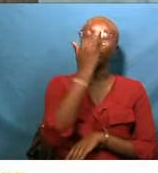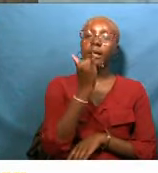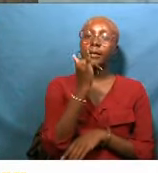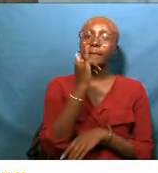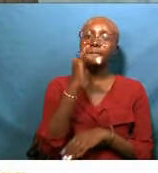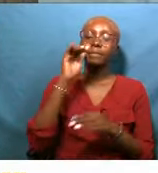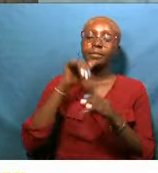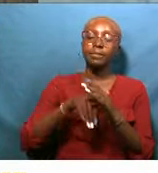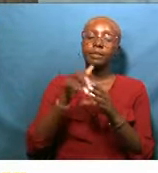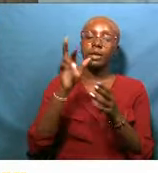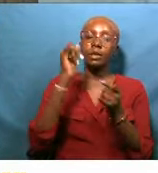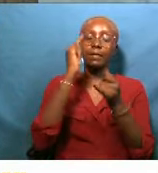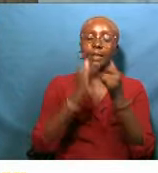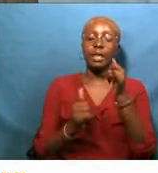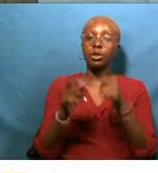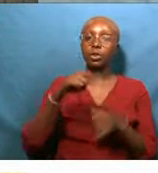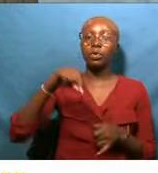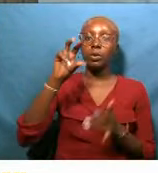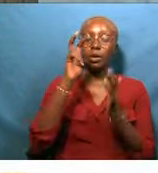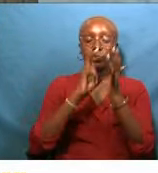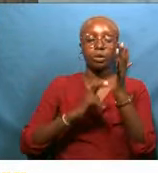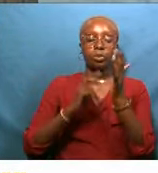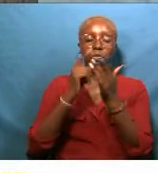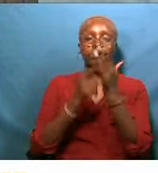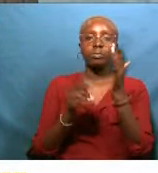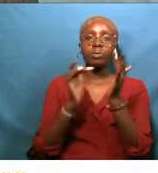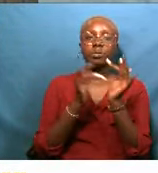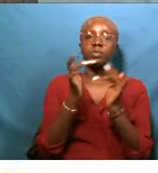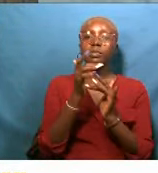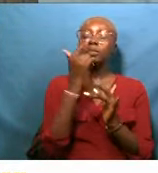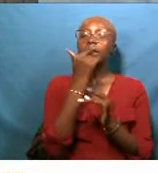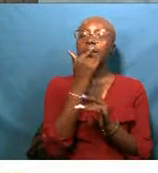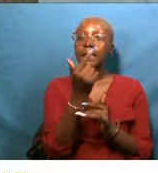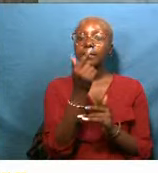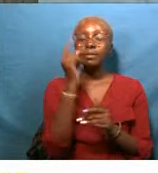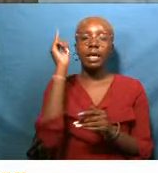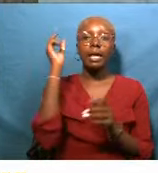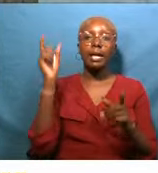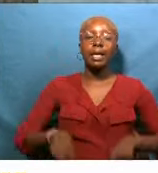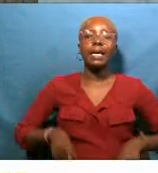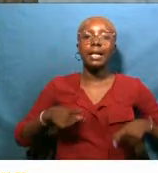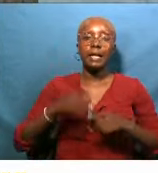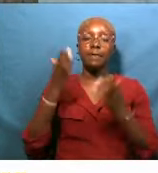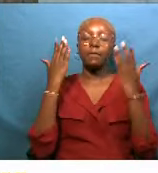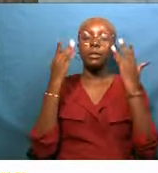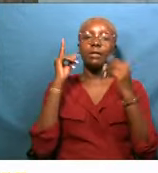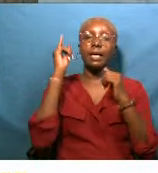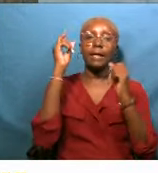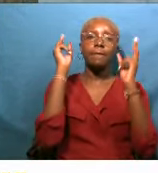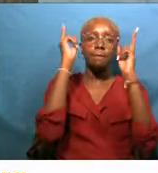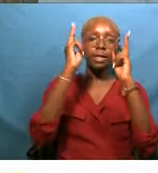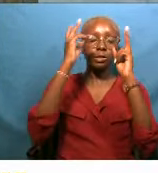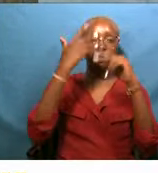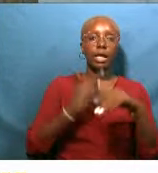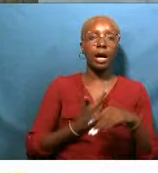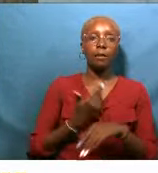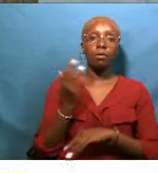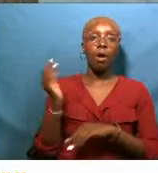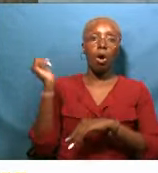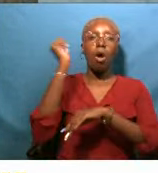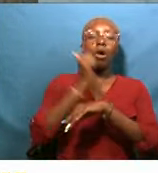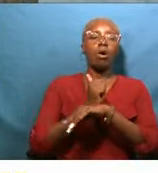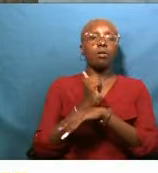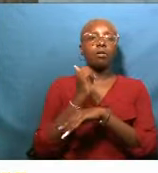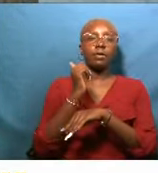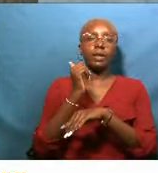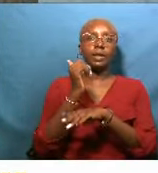read, I am alive forever, Jesus declares. I have conquered death forever. Death is one